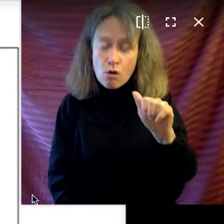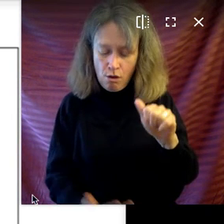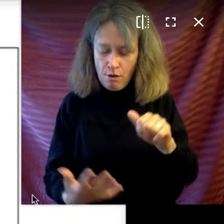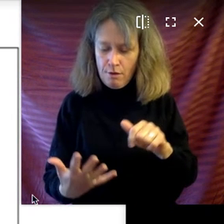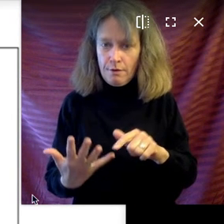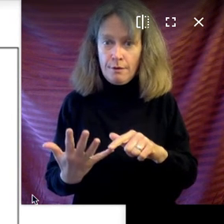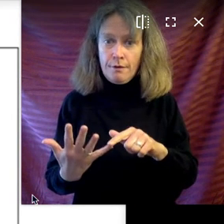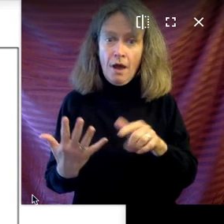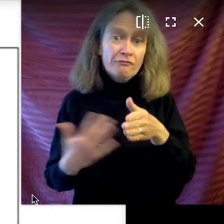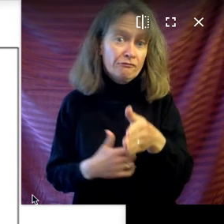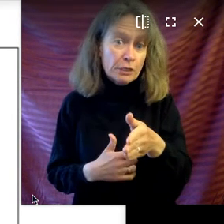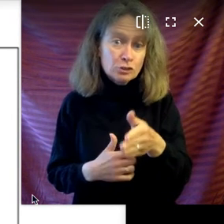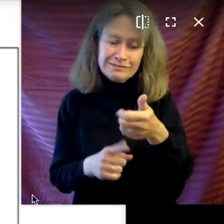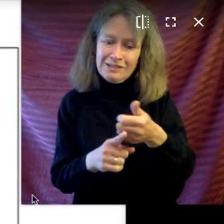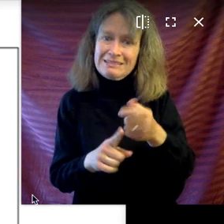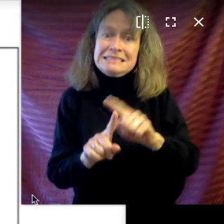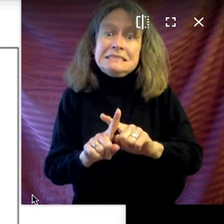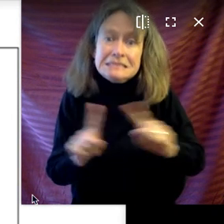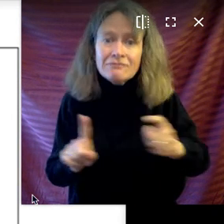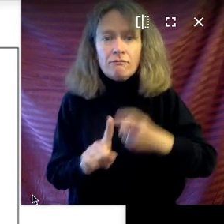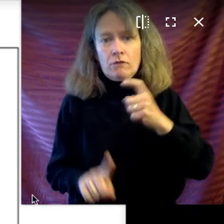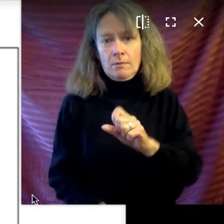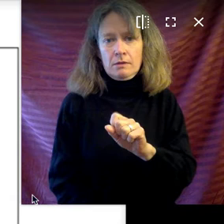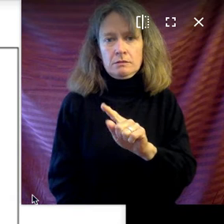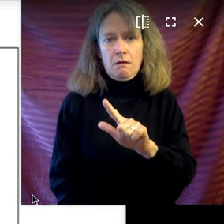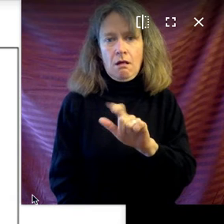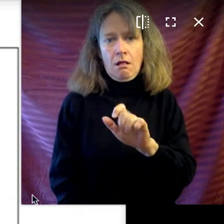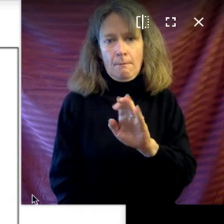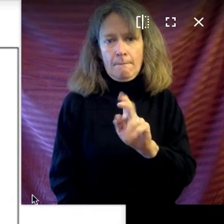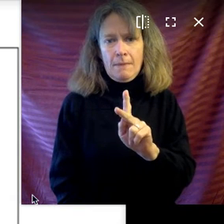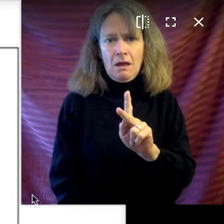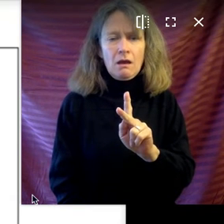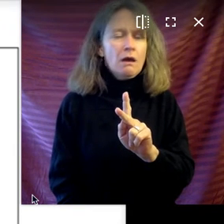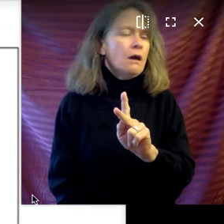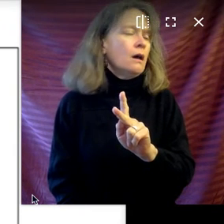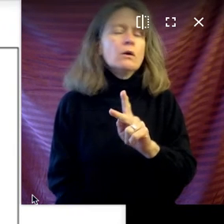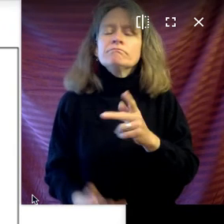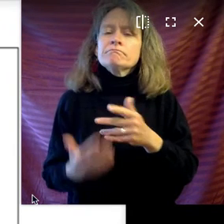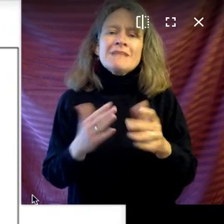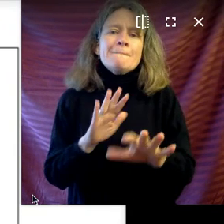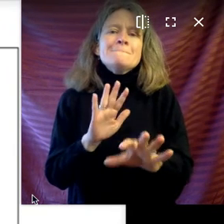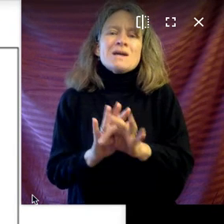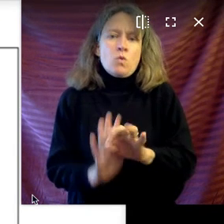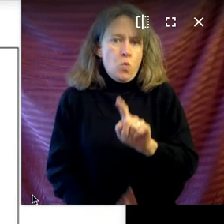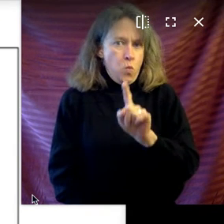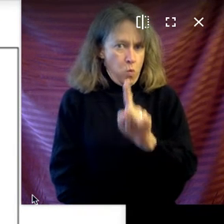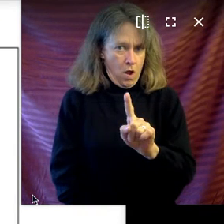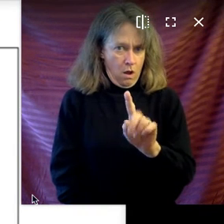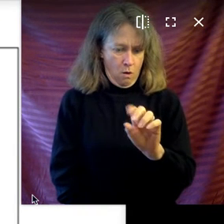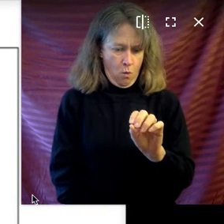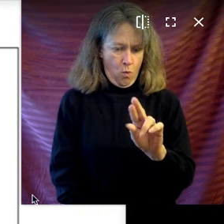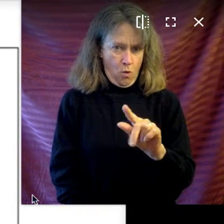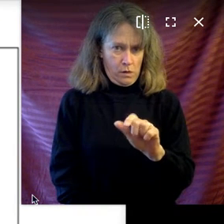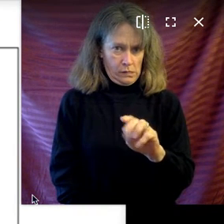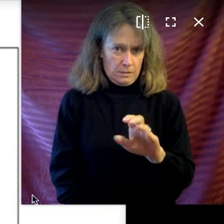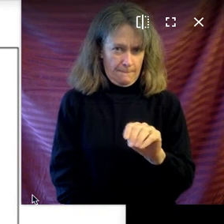choose. It can be any of those things, but you have the same organism